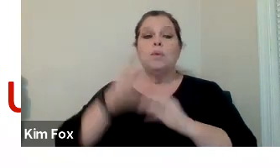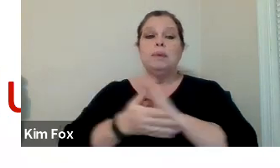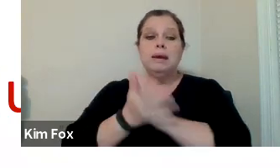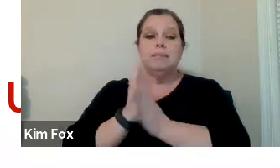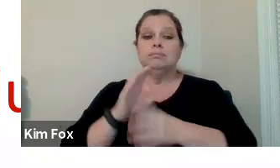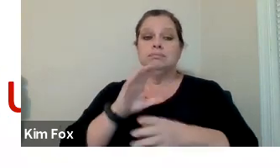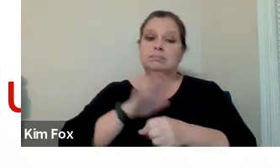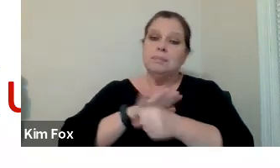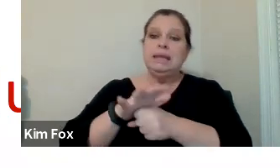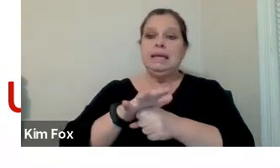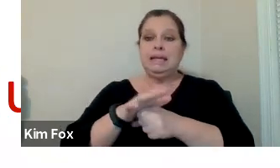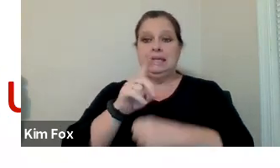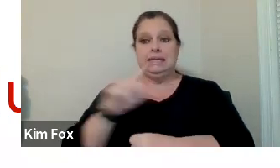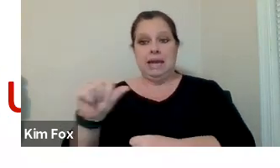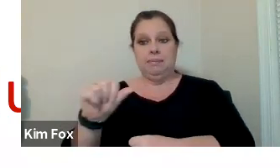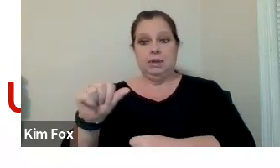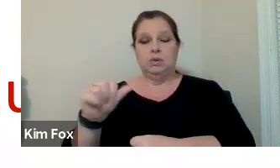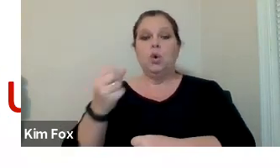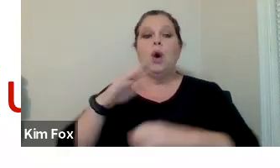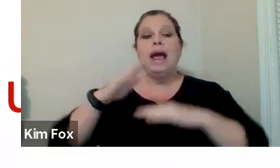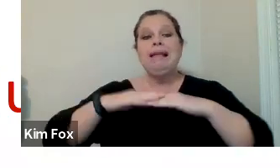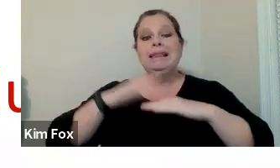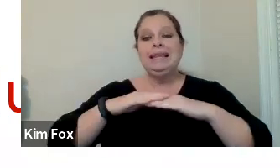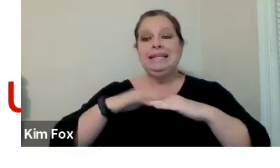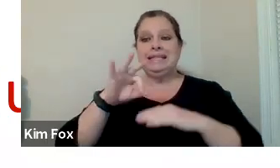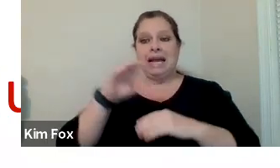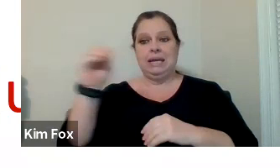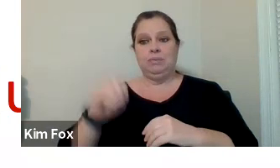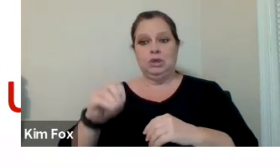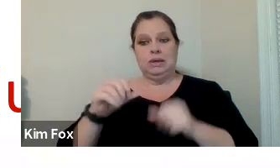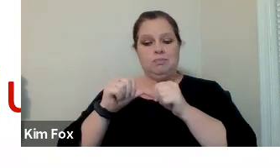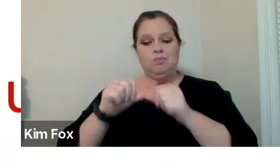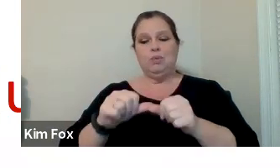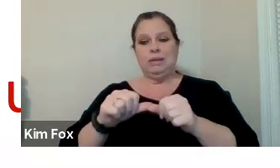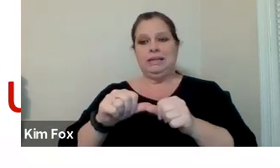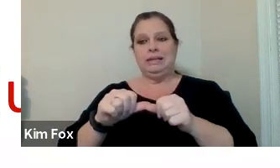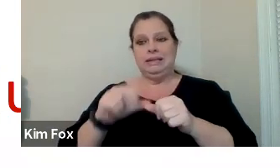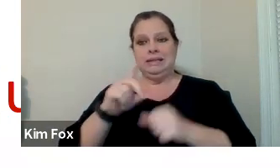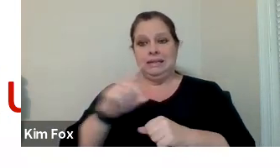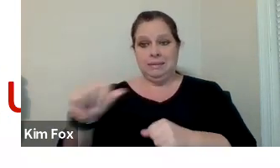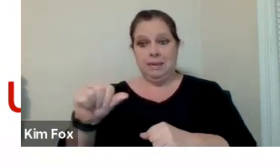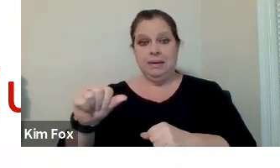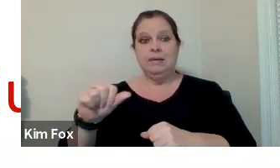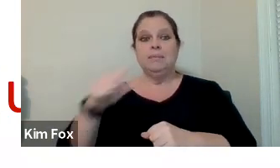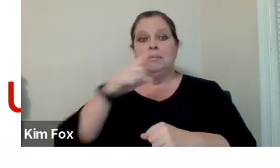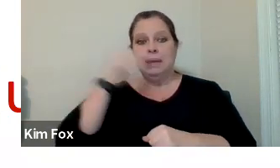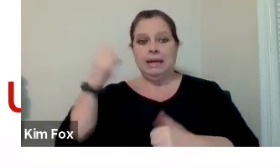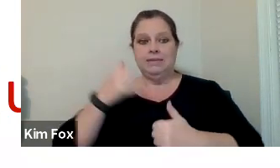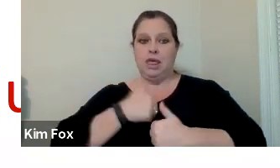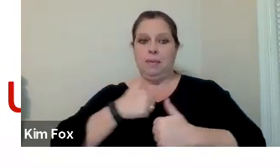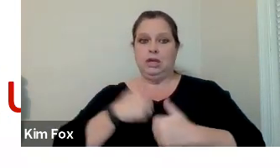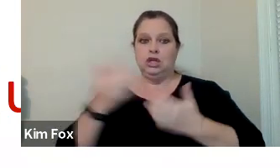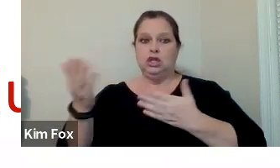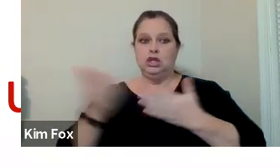permanently disabled, or at least 90% permanently disabled as a result of military service in